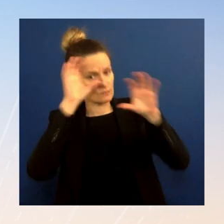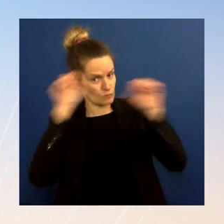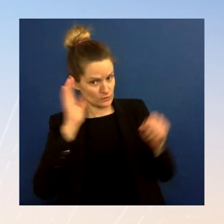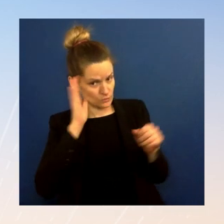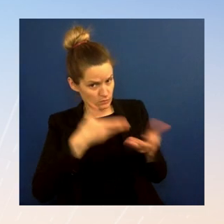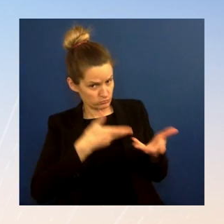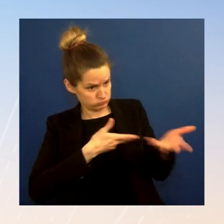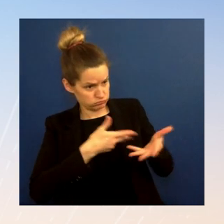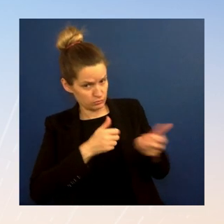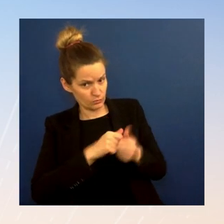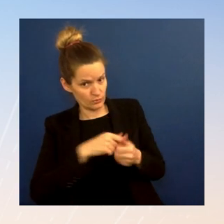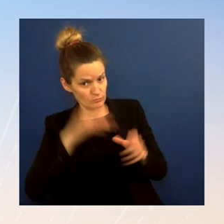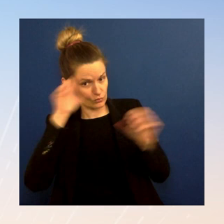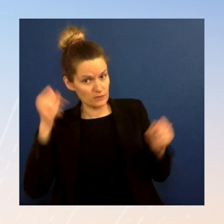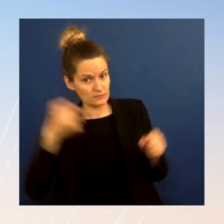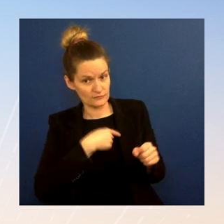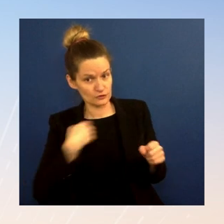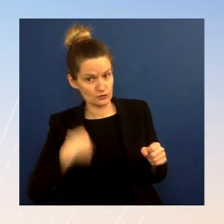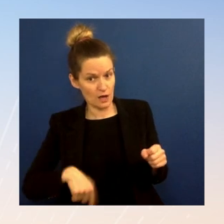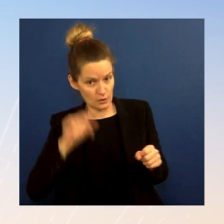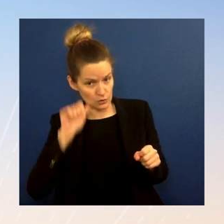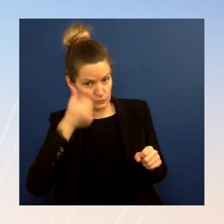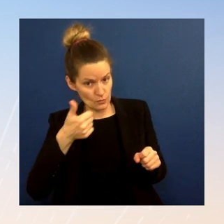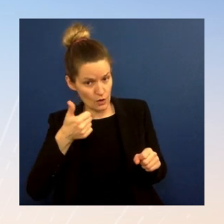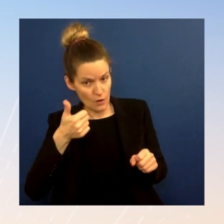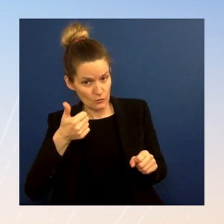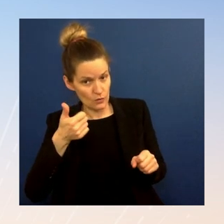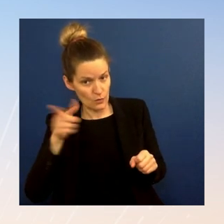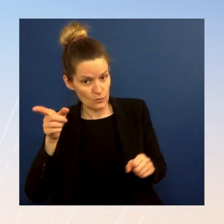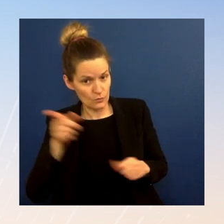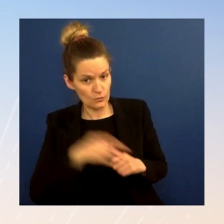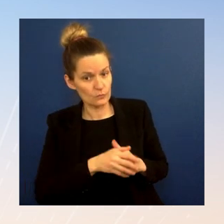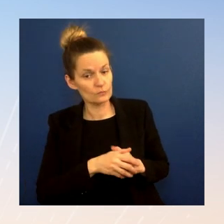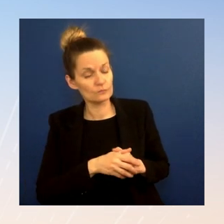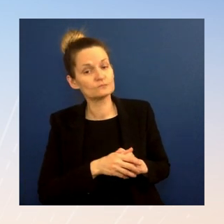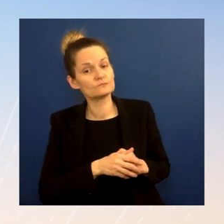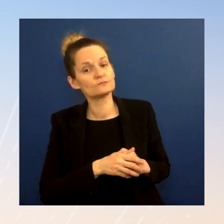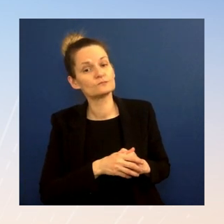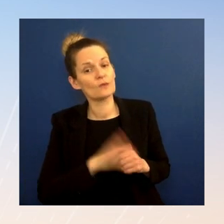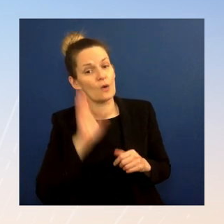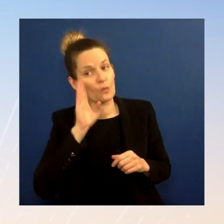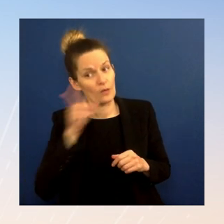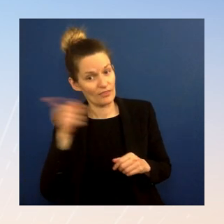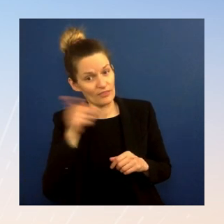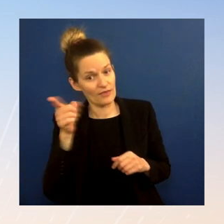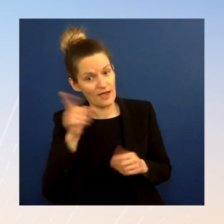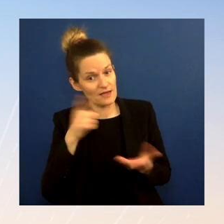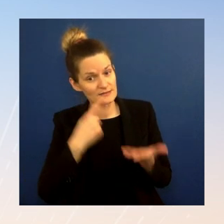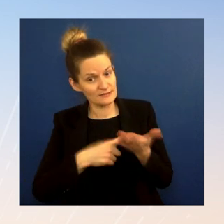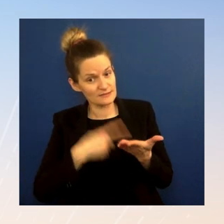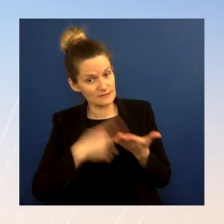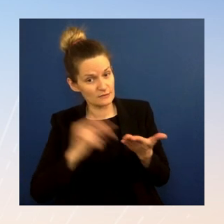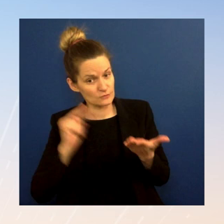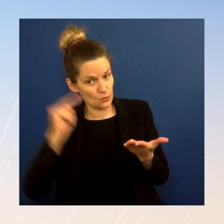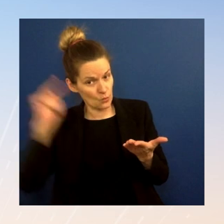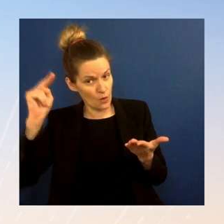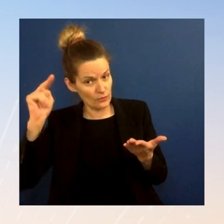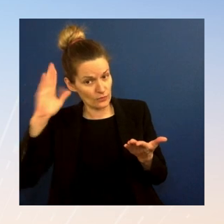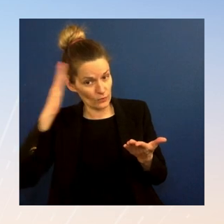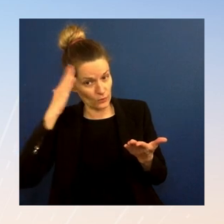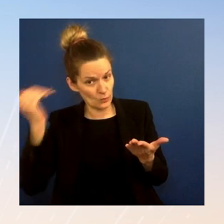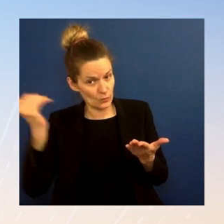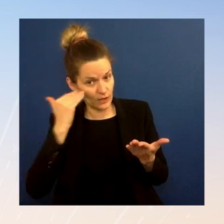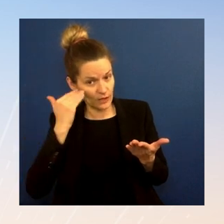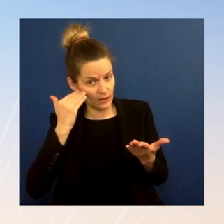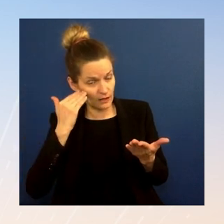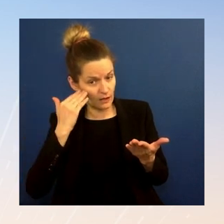with President Xi Jinping regarding North Korean's missile provocations? I expect there'll be a range